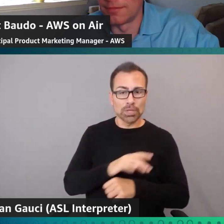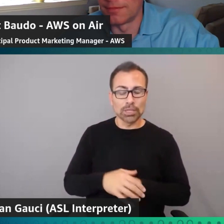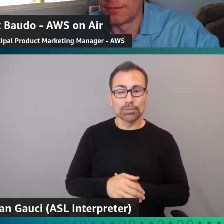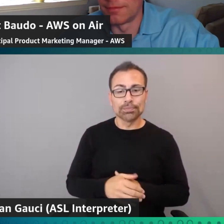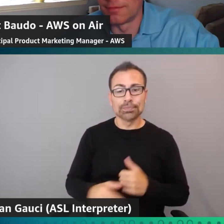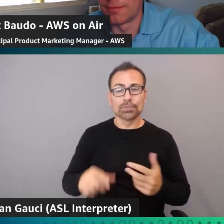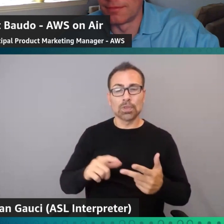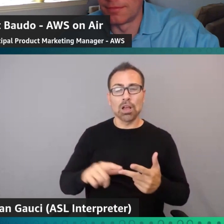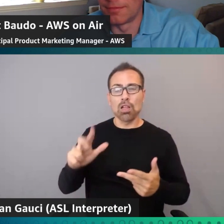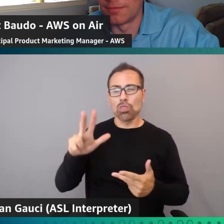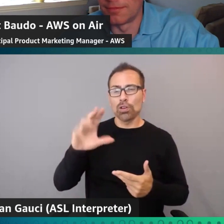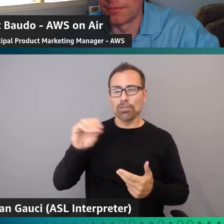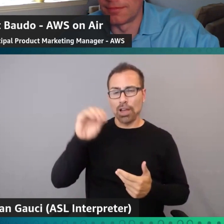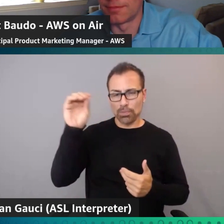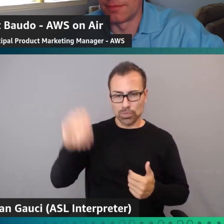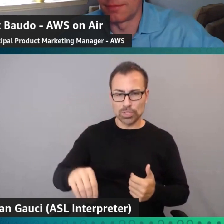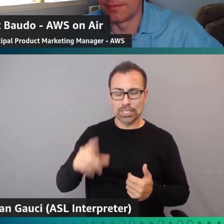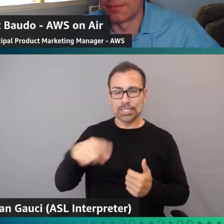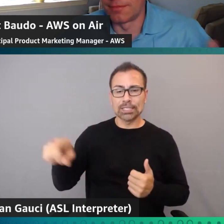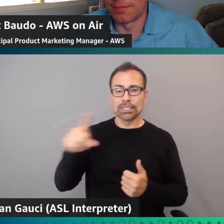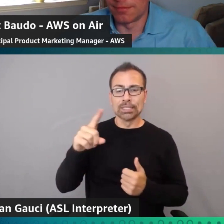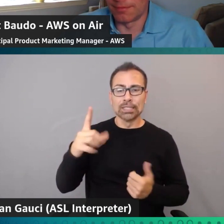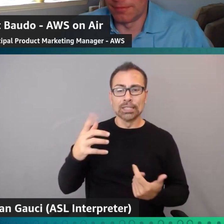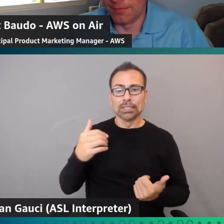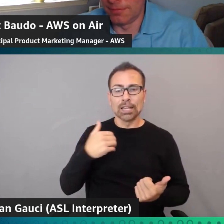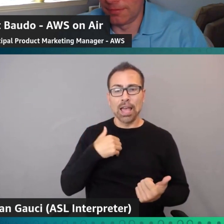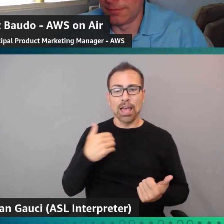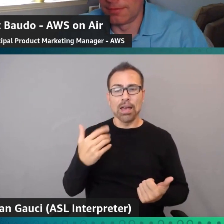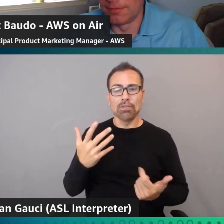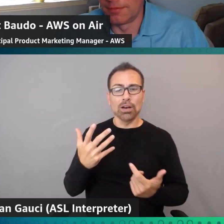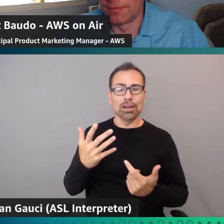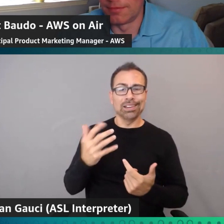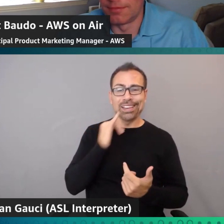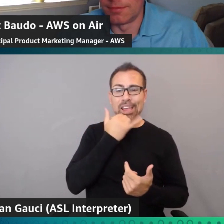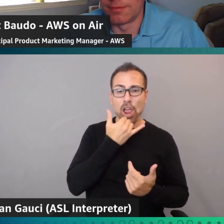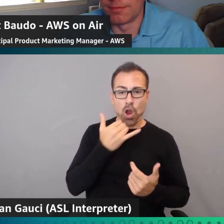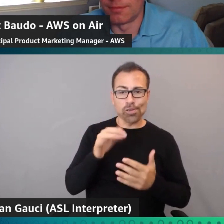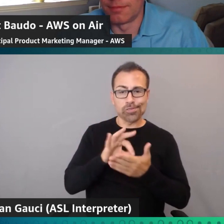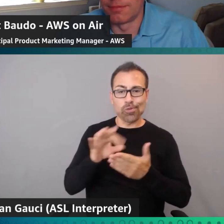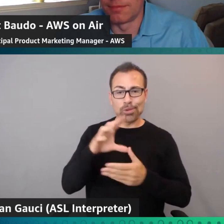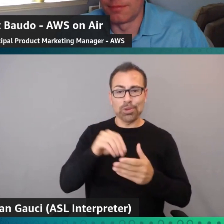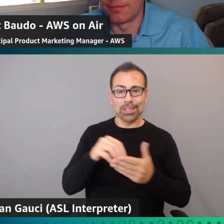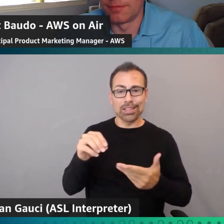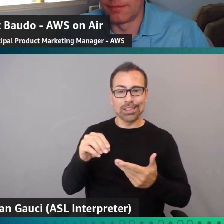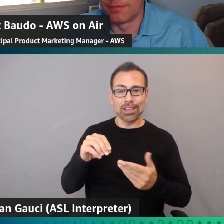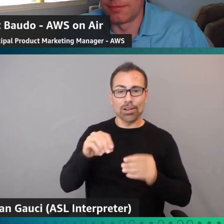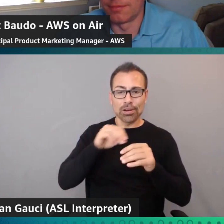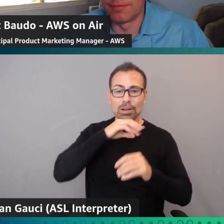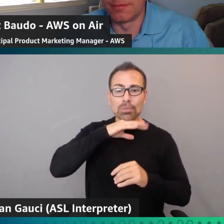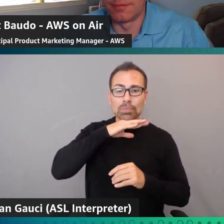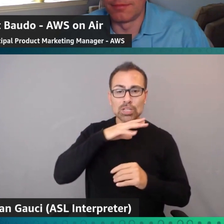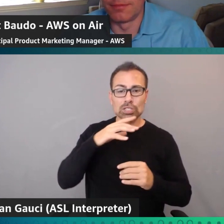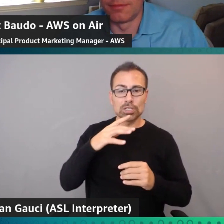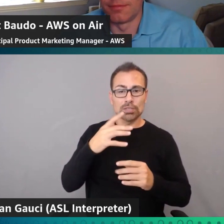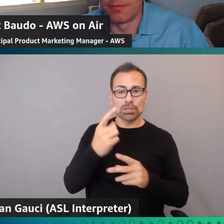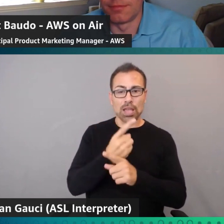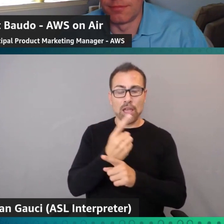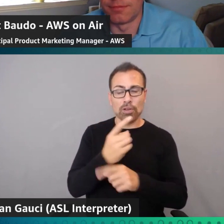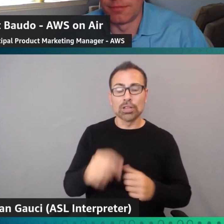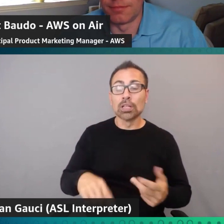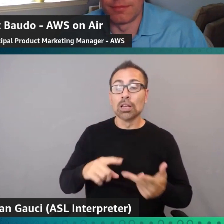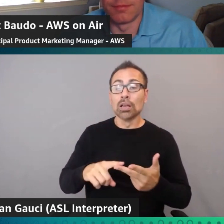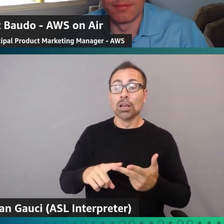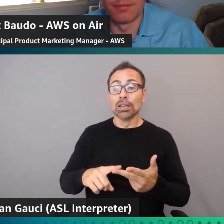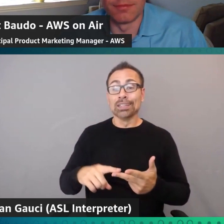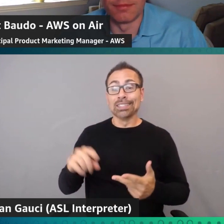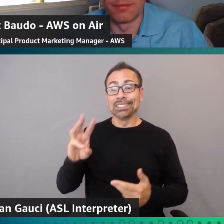to 30% average error rate in their emission measurements. And 86% of companies are still trying to record and report their